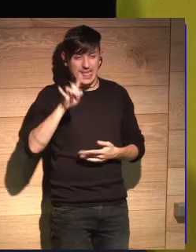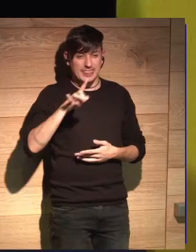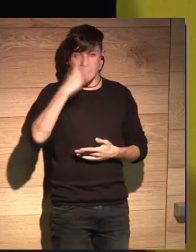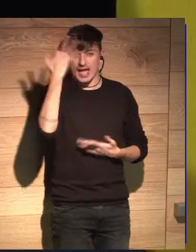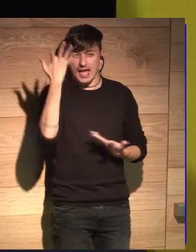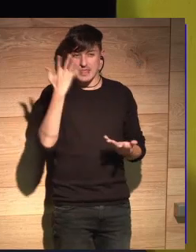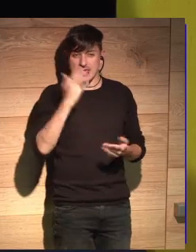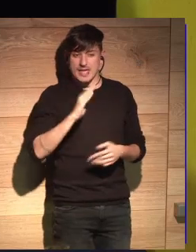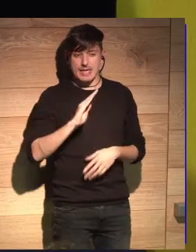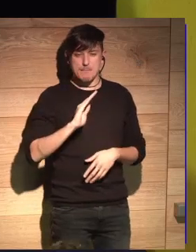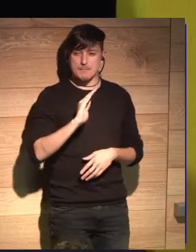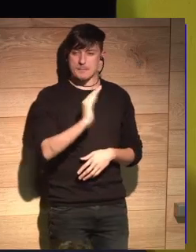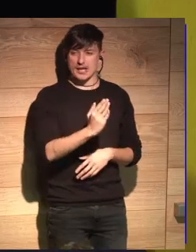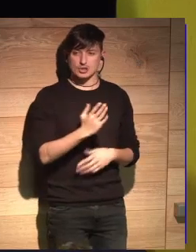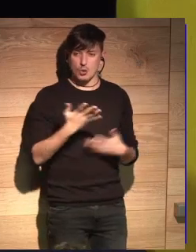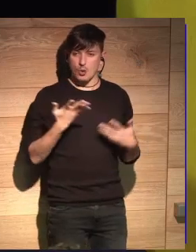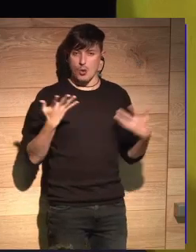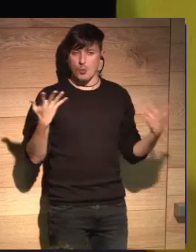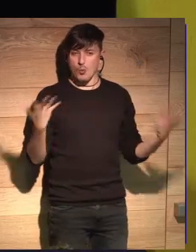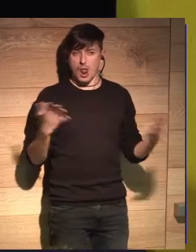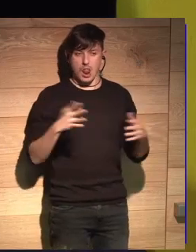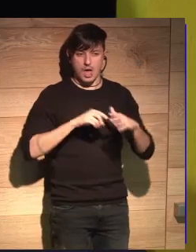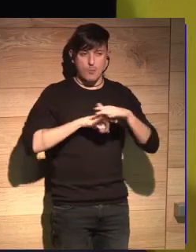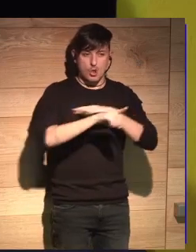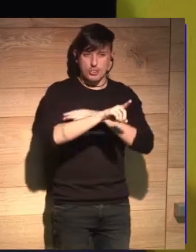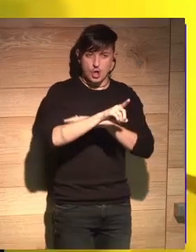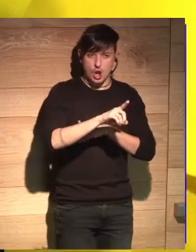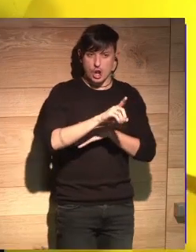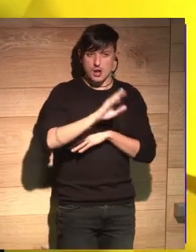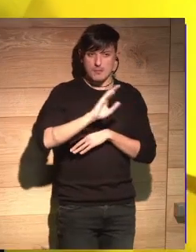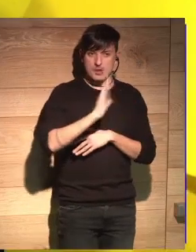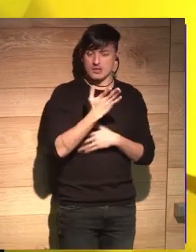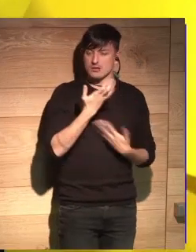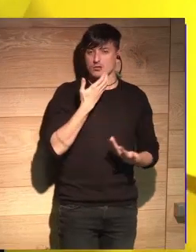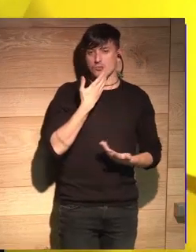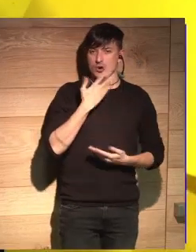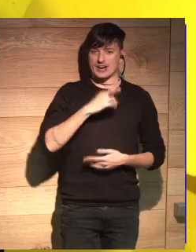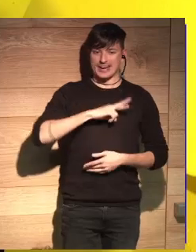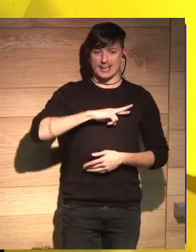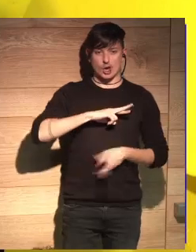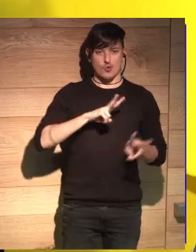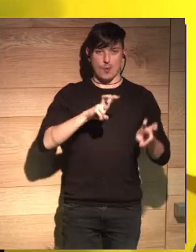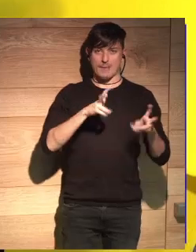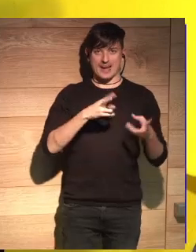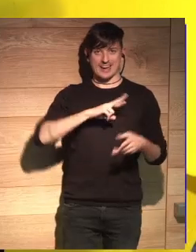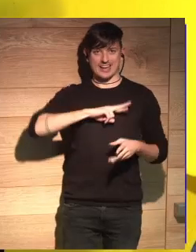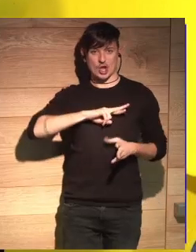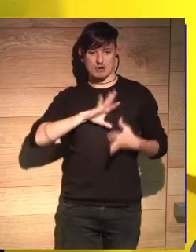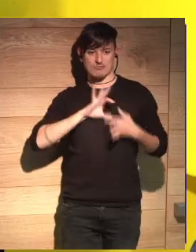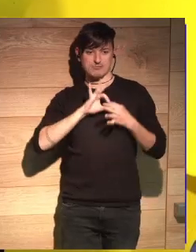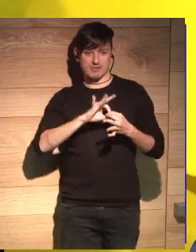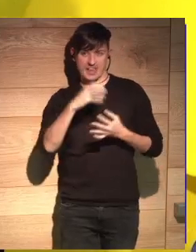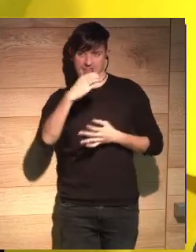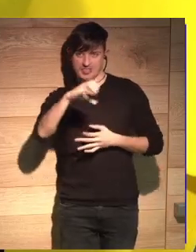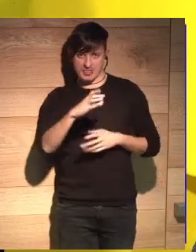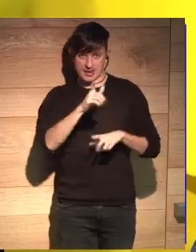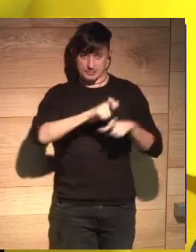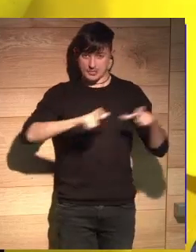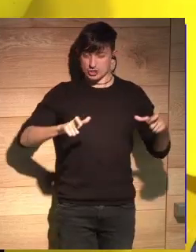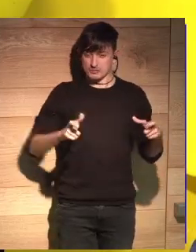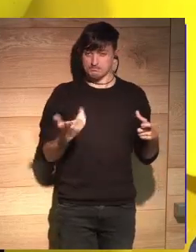Marta is asking, what is the impact of magical thinking on human evolution? Because it's a new religion, the religion of science.